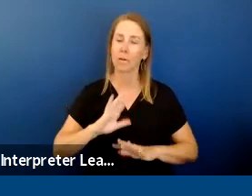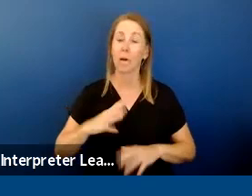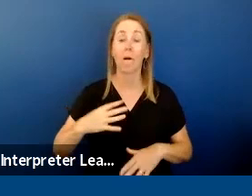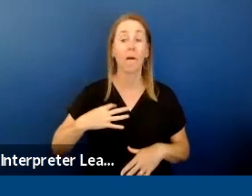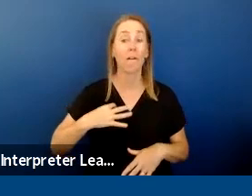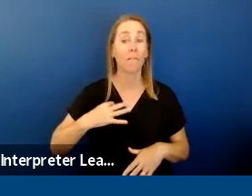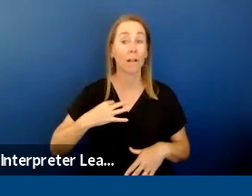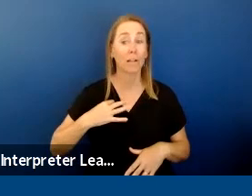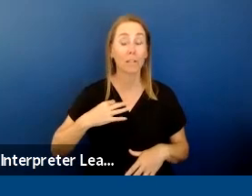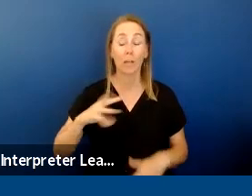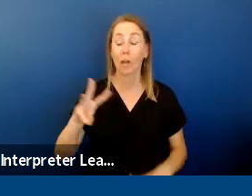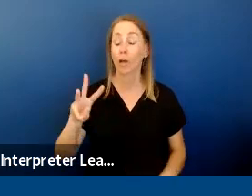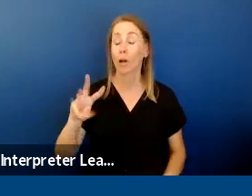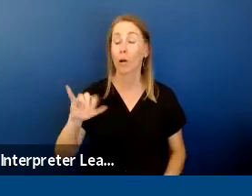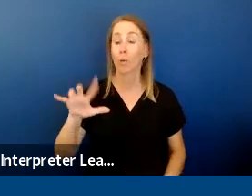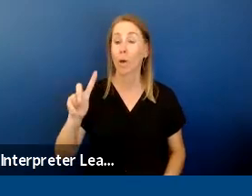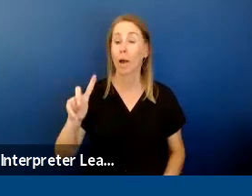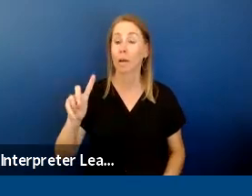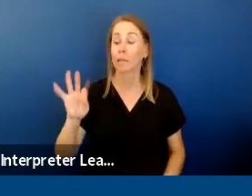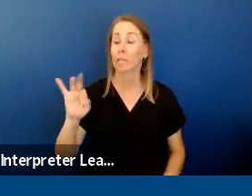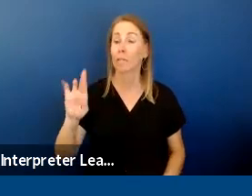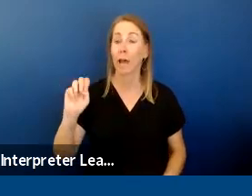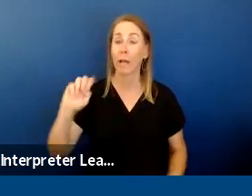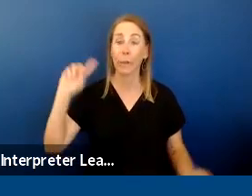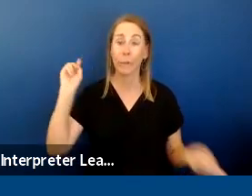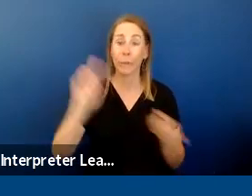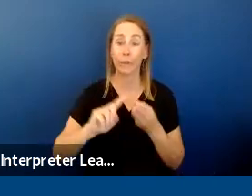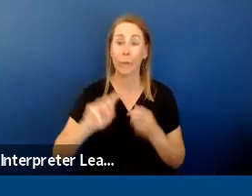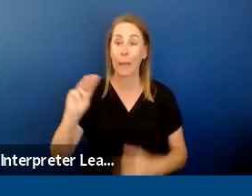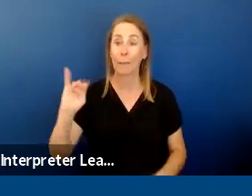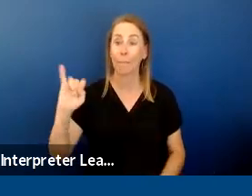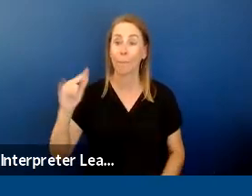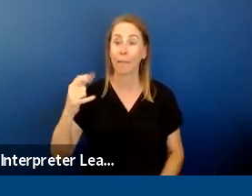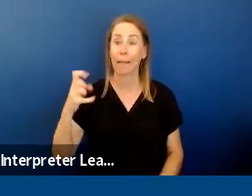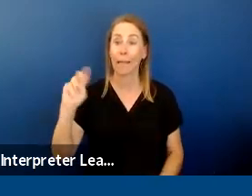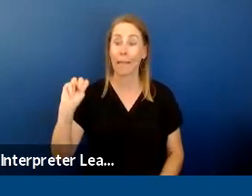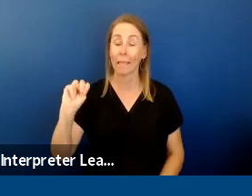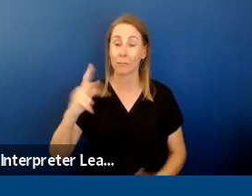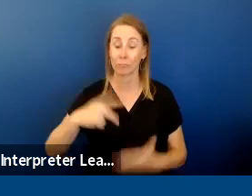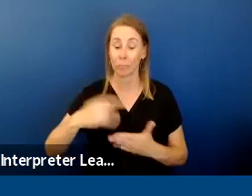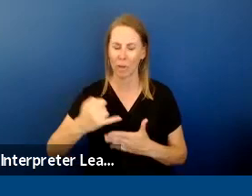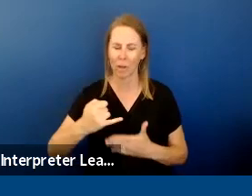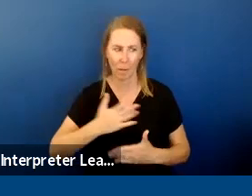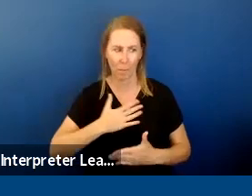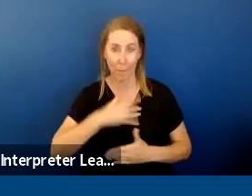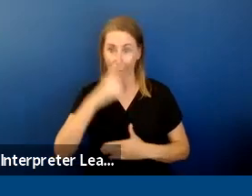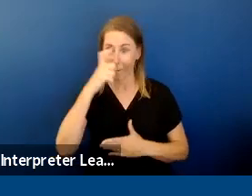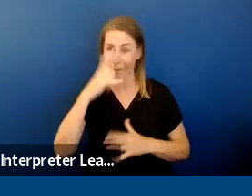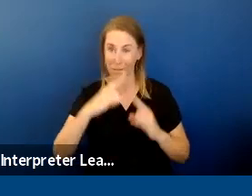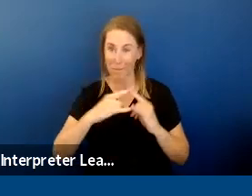that need assistance when evacuations happen. So I'd recommend reaching out to them.